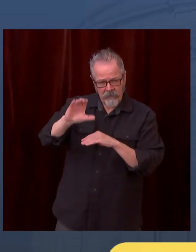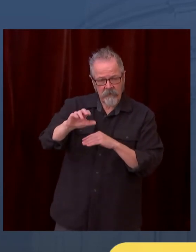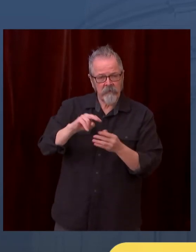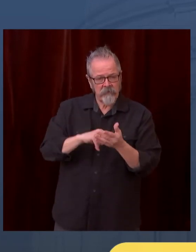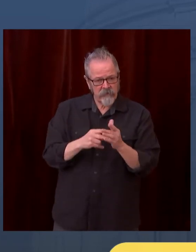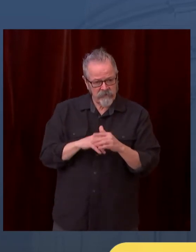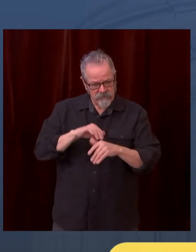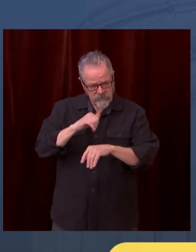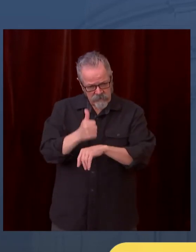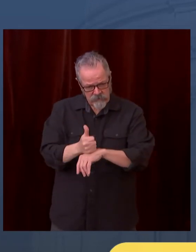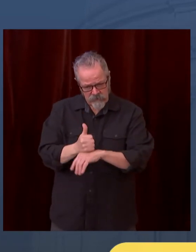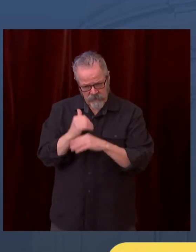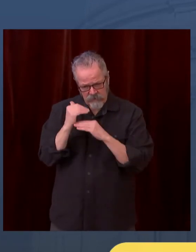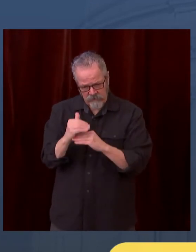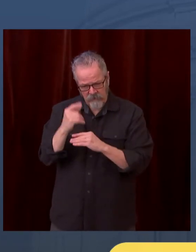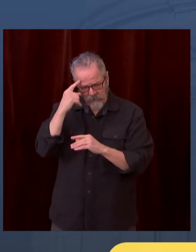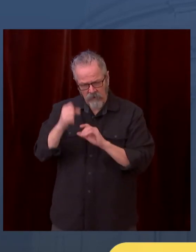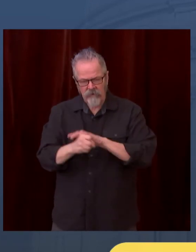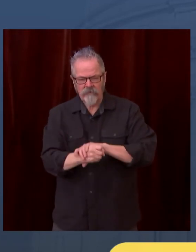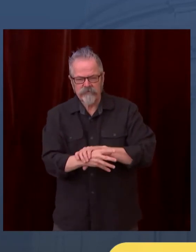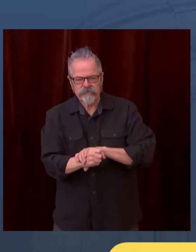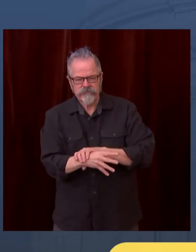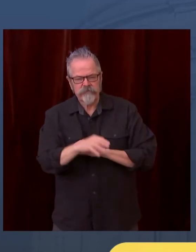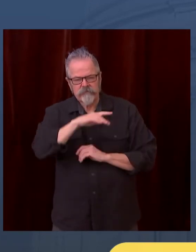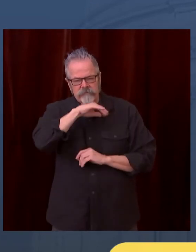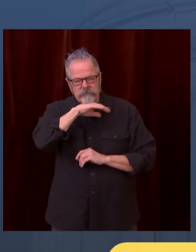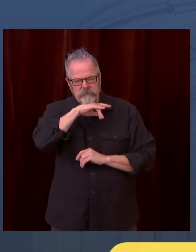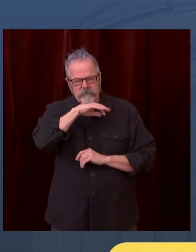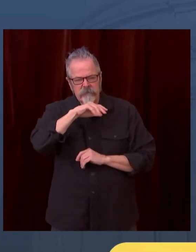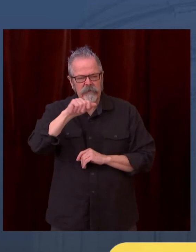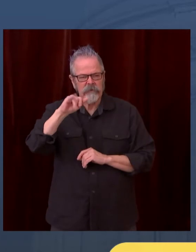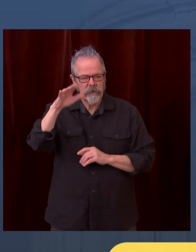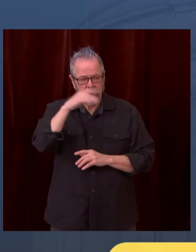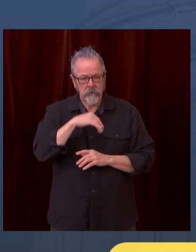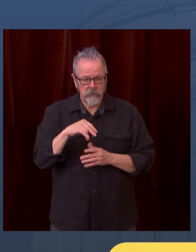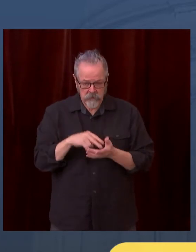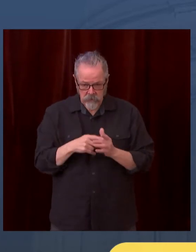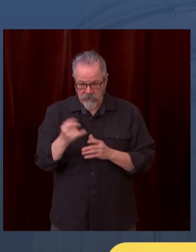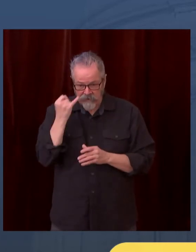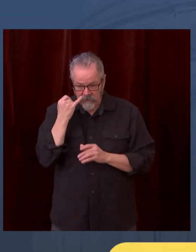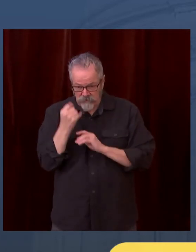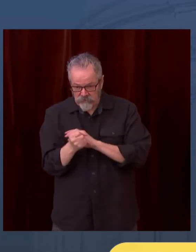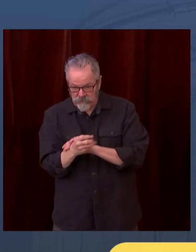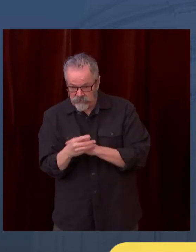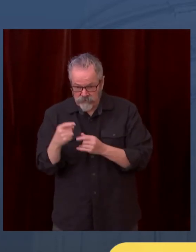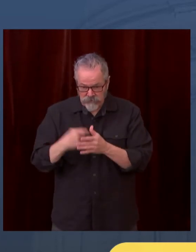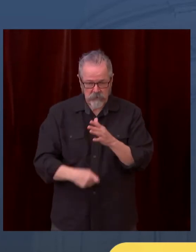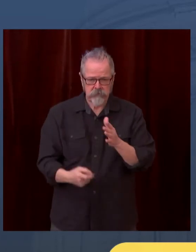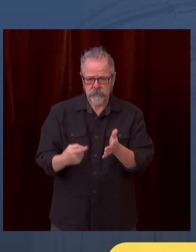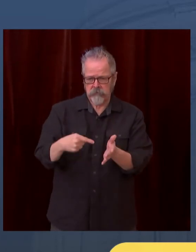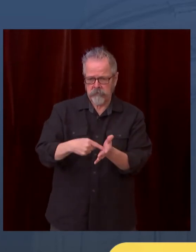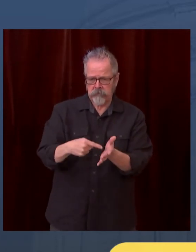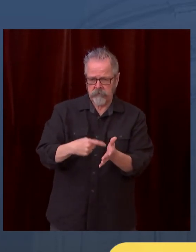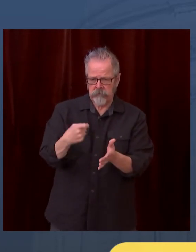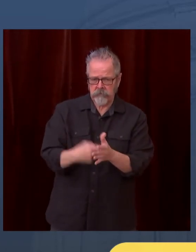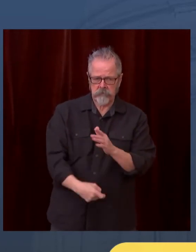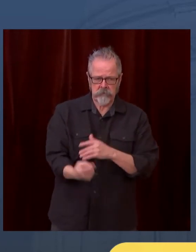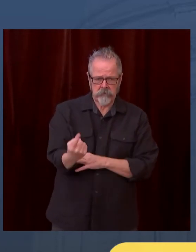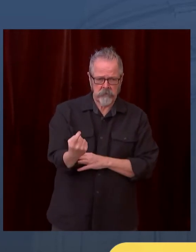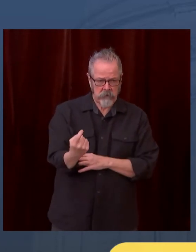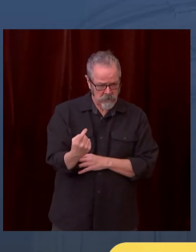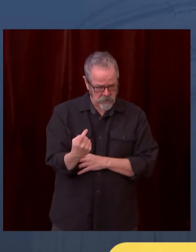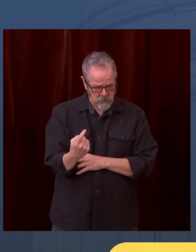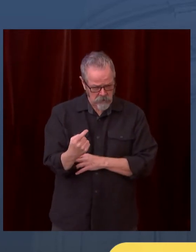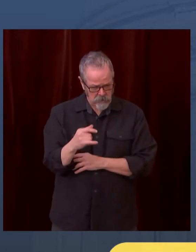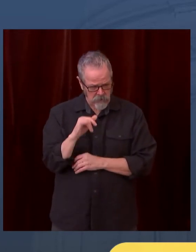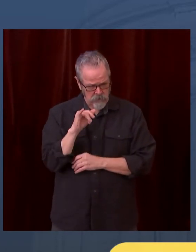And now the version would provide $650 million a biennium into transportation. I wonder if you